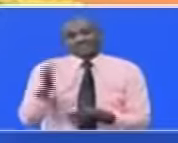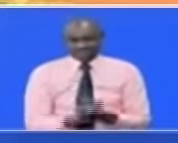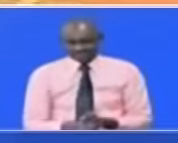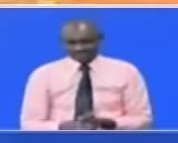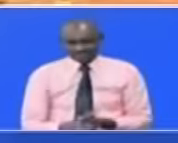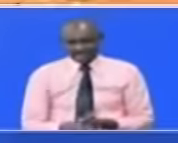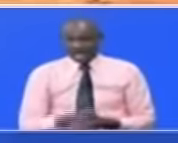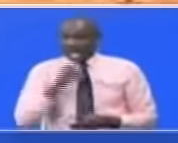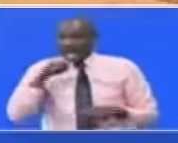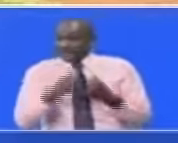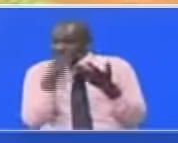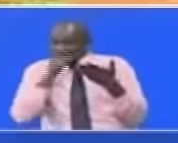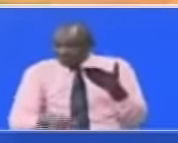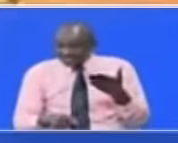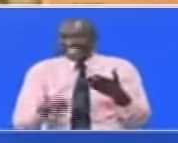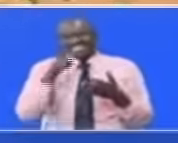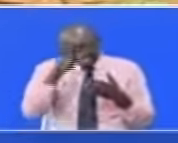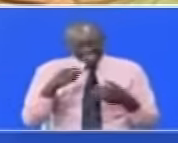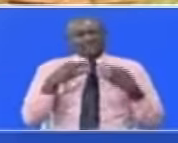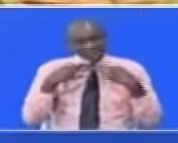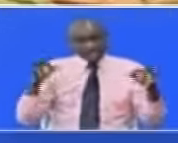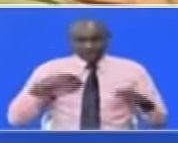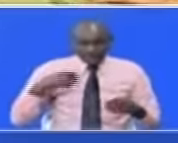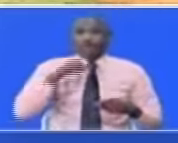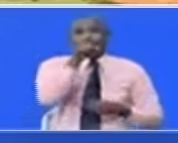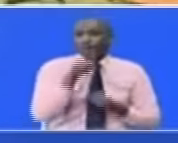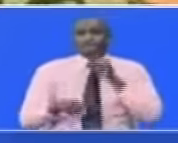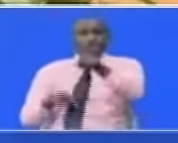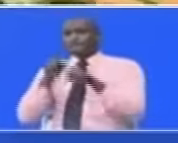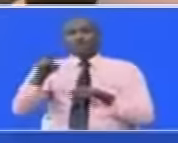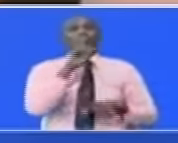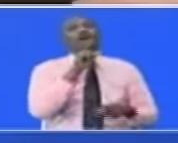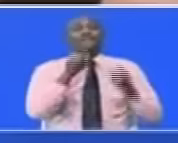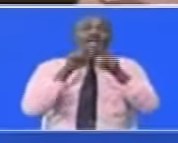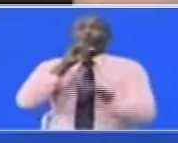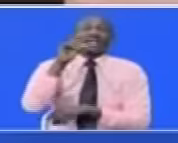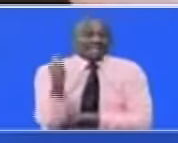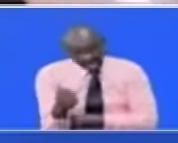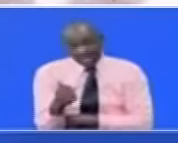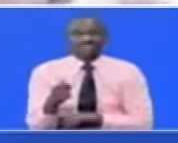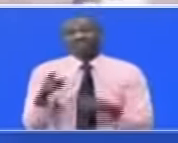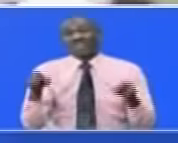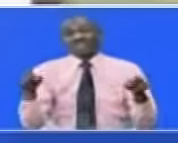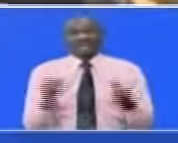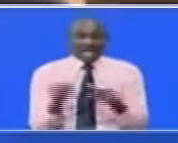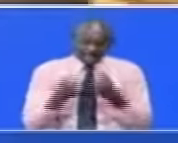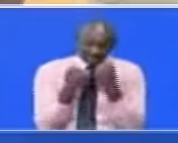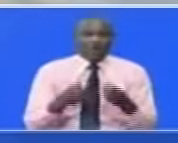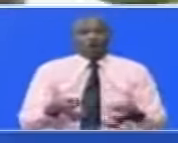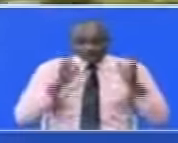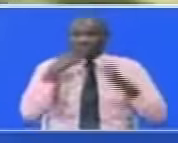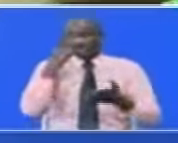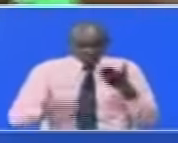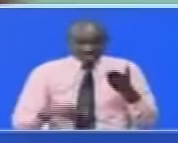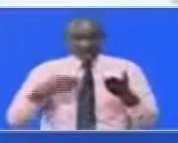what appears as a fresh game of finger pointing, accusations and counter accusations, officials drawn